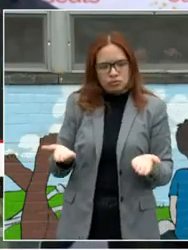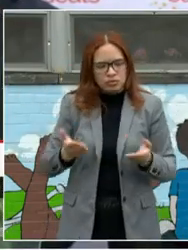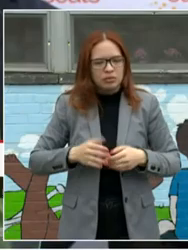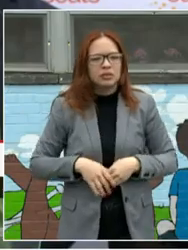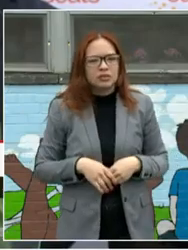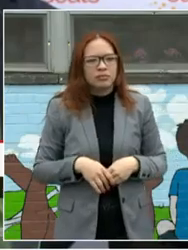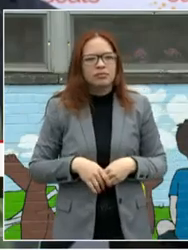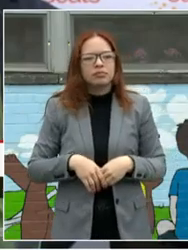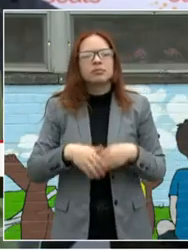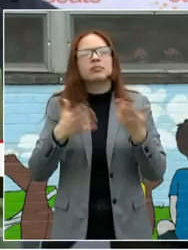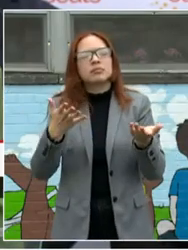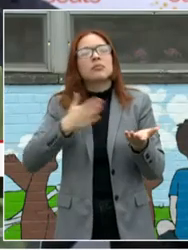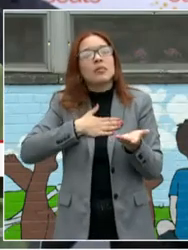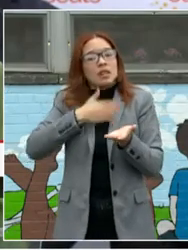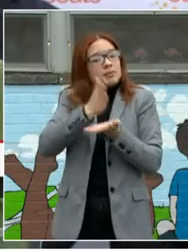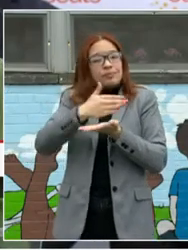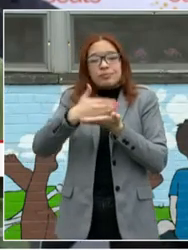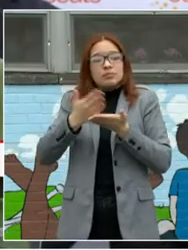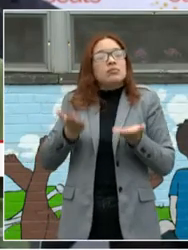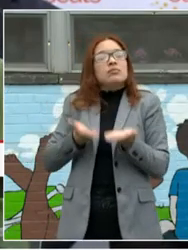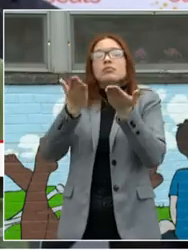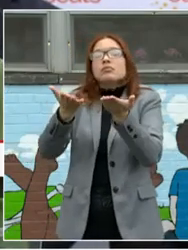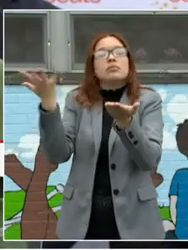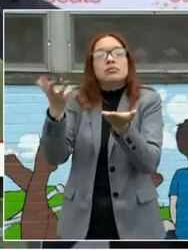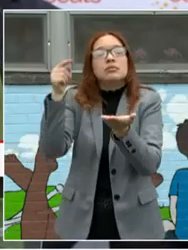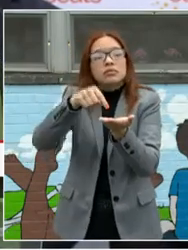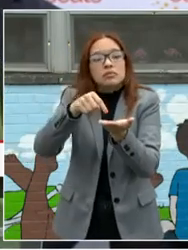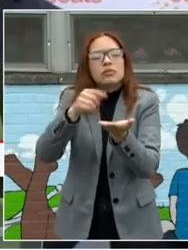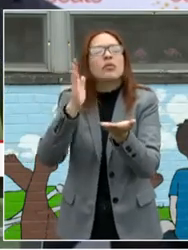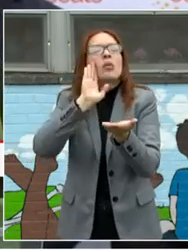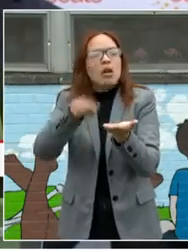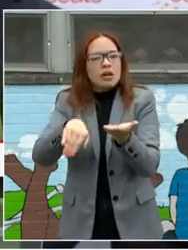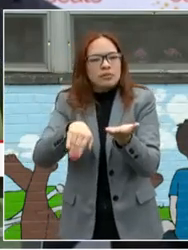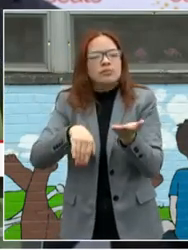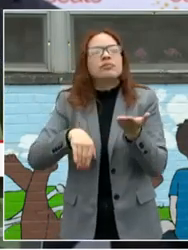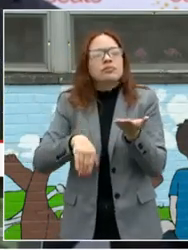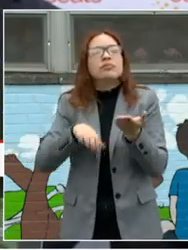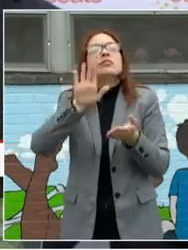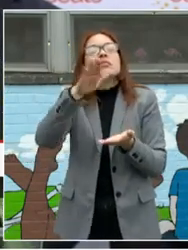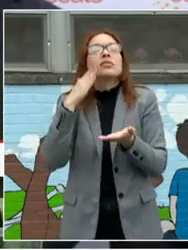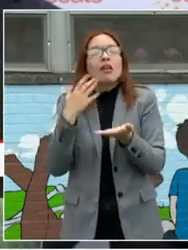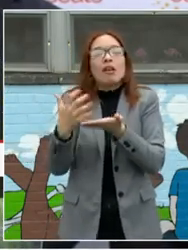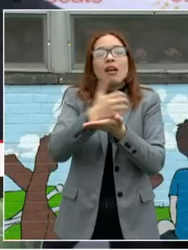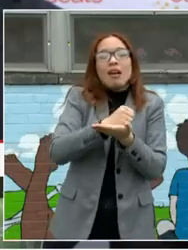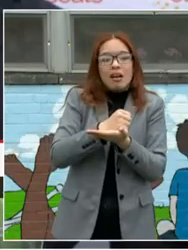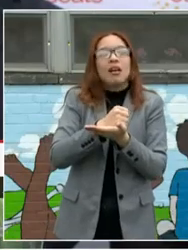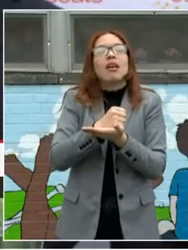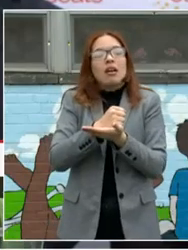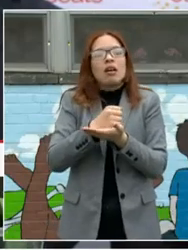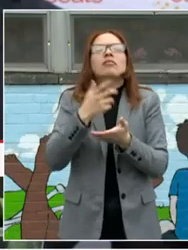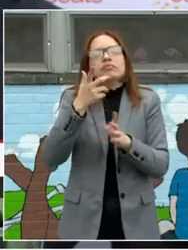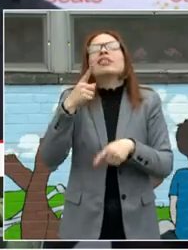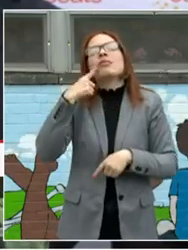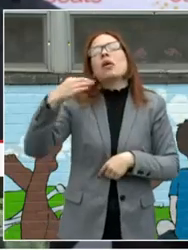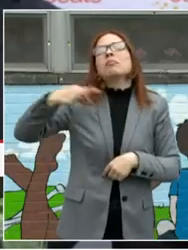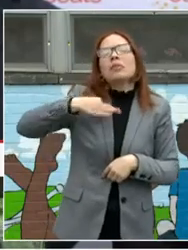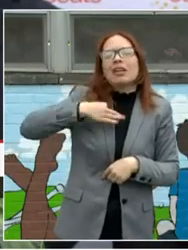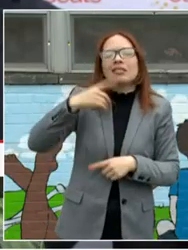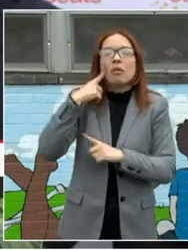does is it increases the number of families who are eligible for that